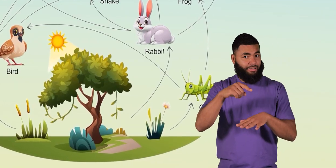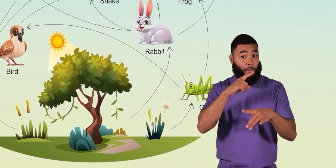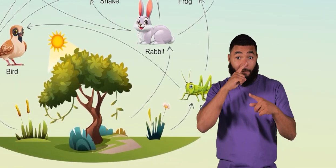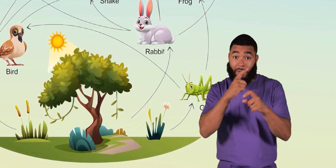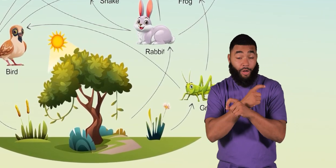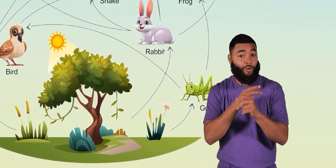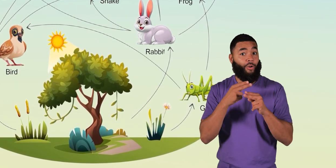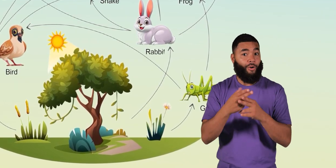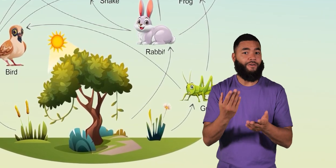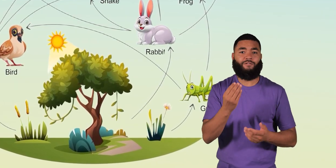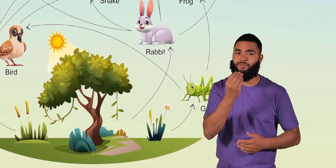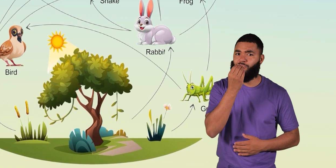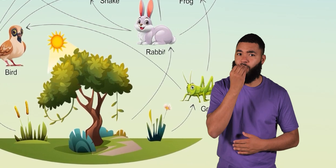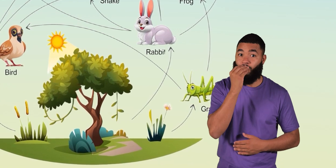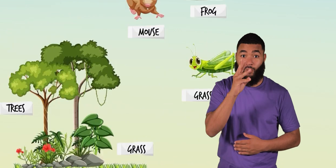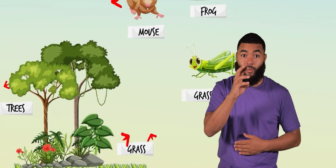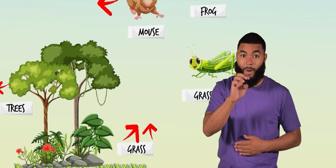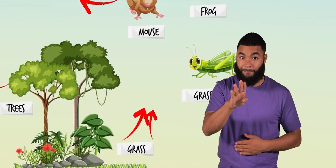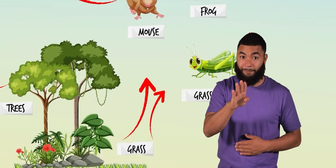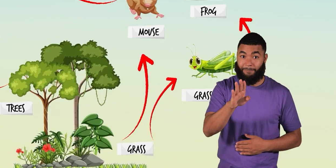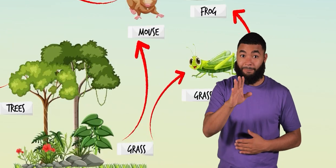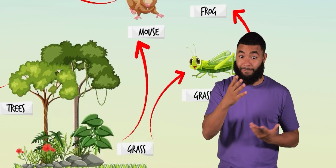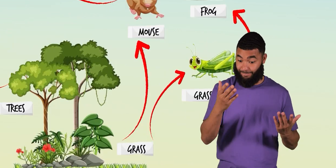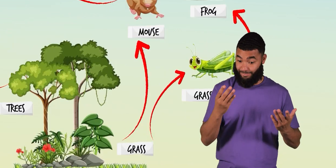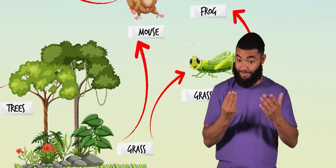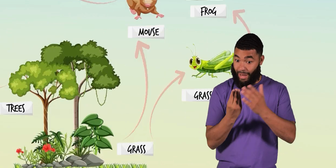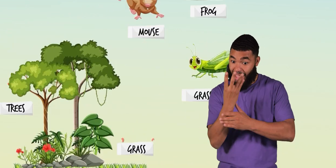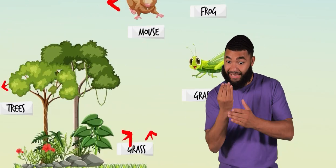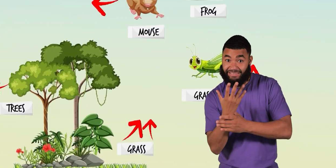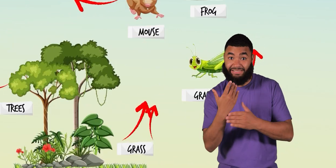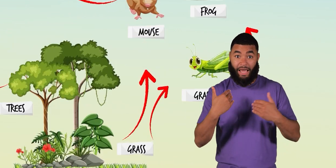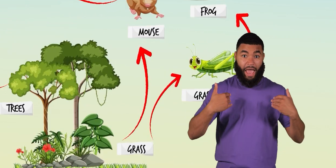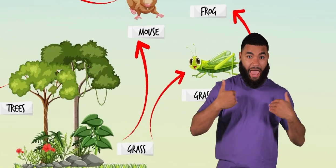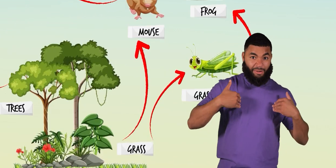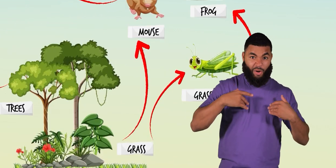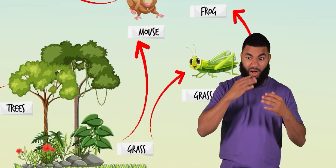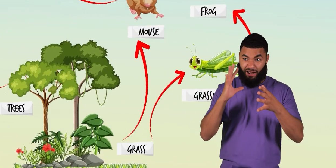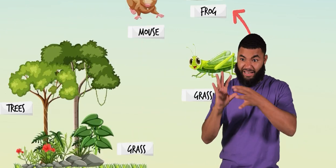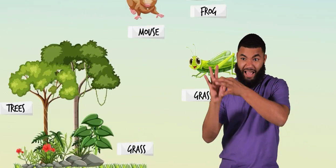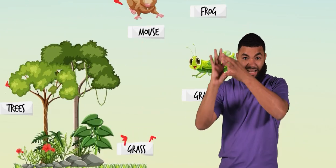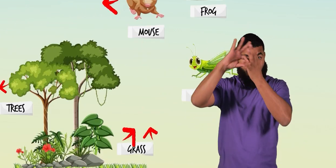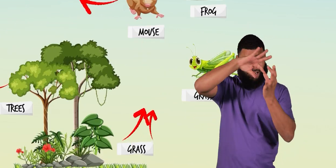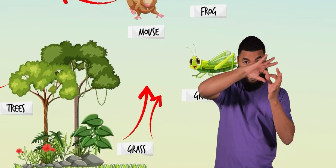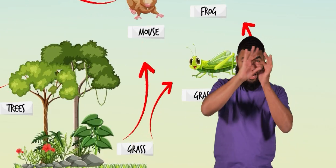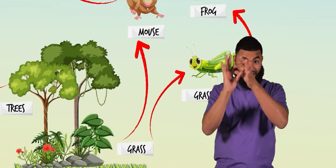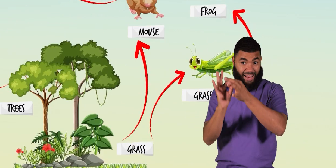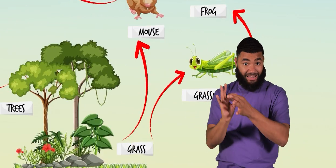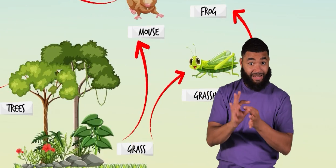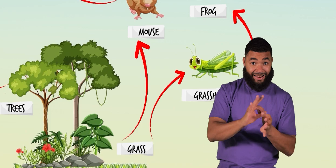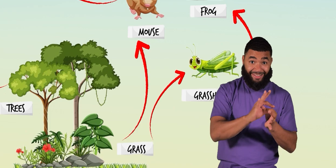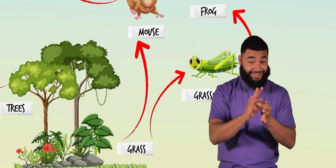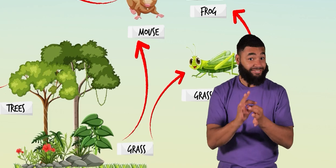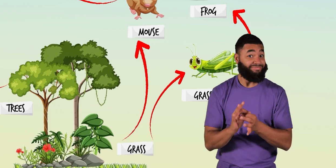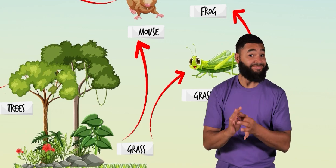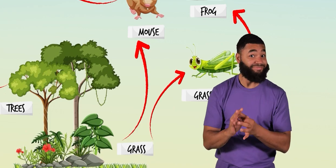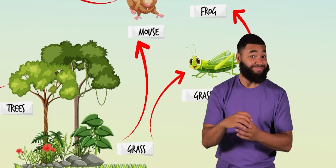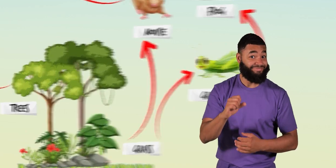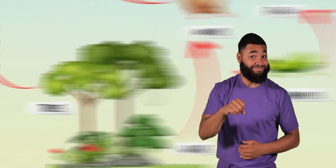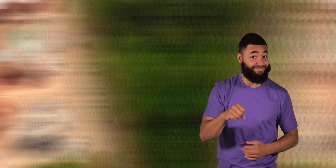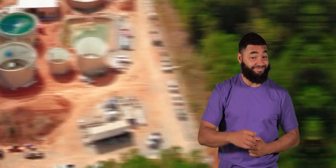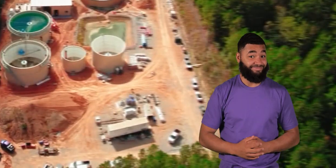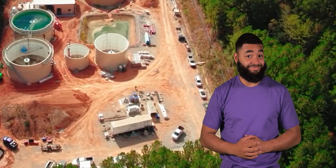system is called a food web. Here, plants and animals are even more connected to each other. Like so.